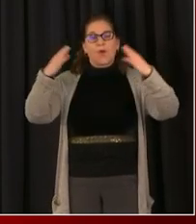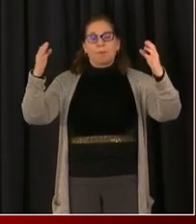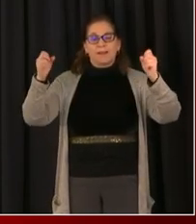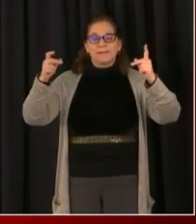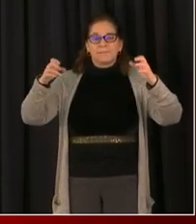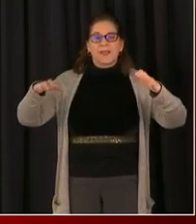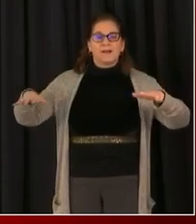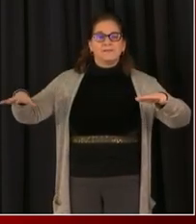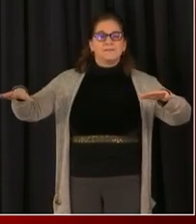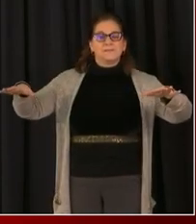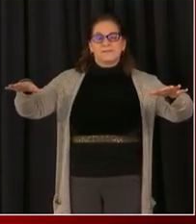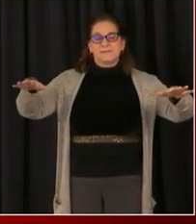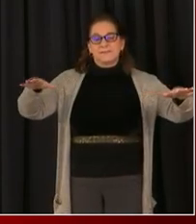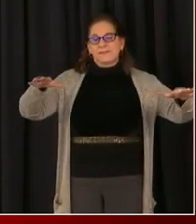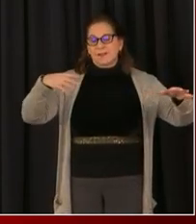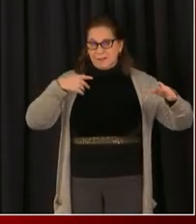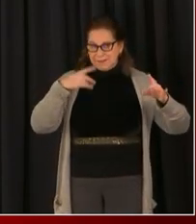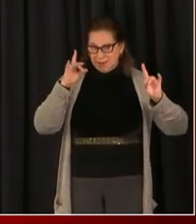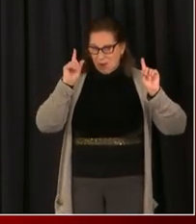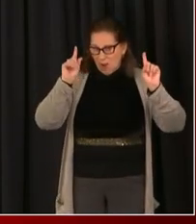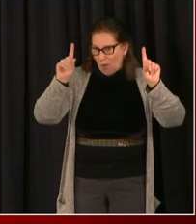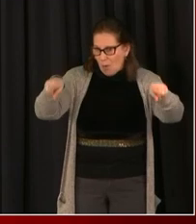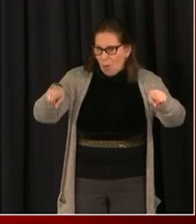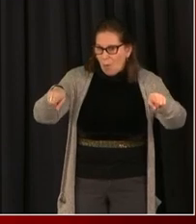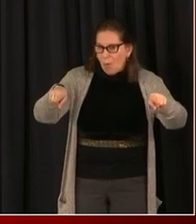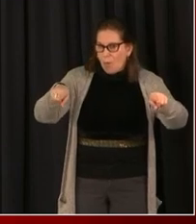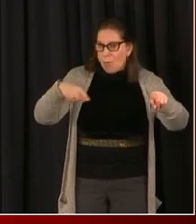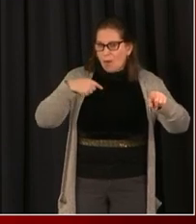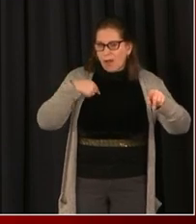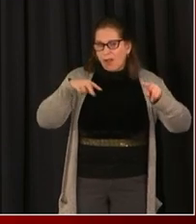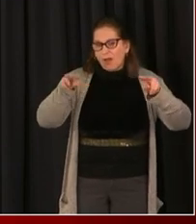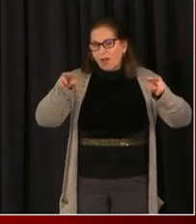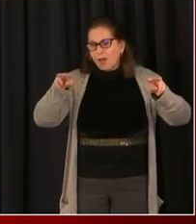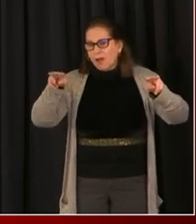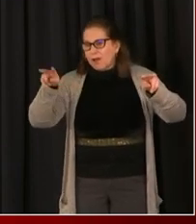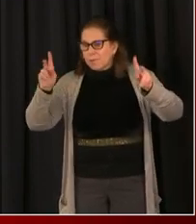public spaces as well. So I think, we've had these